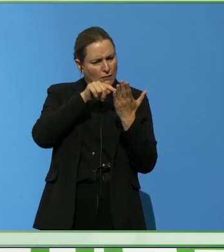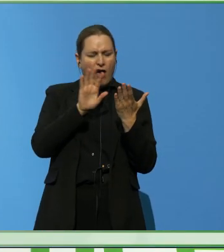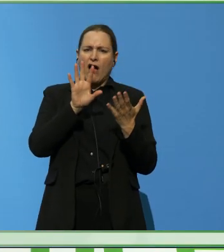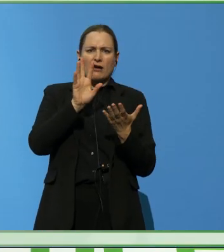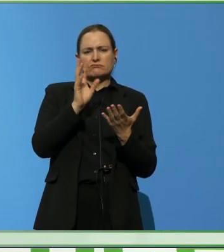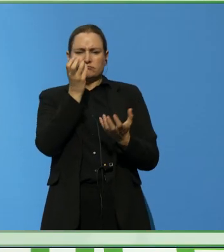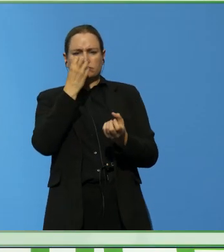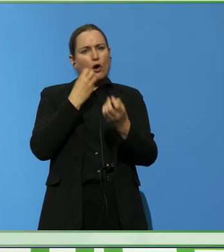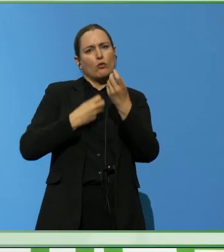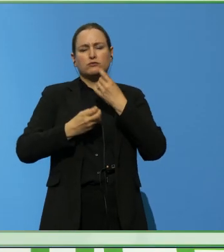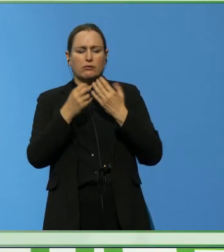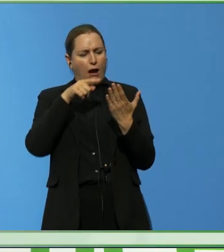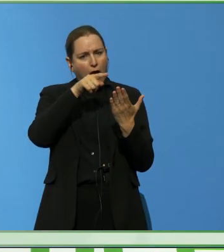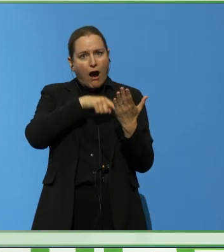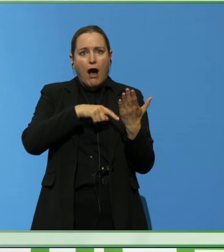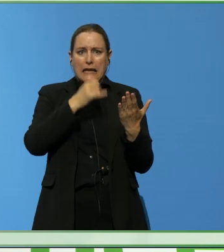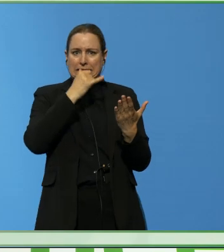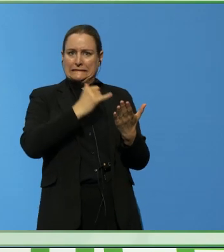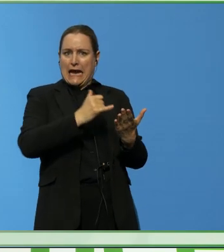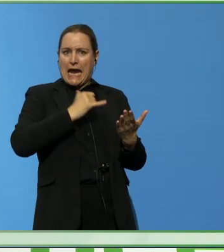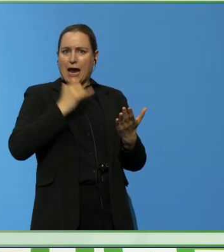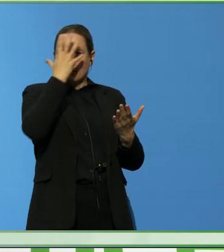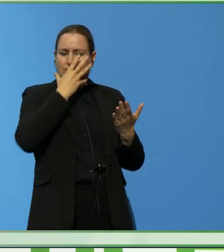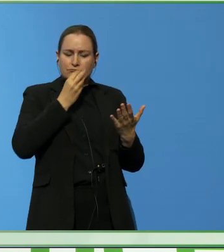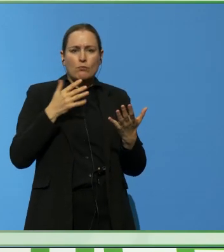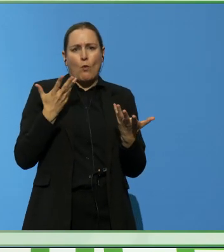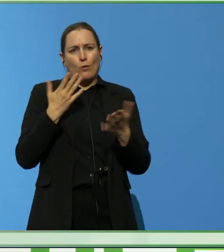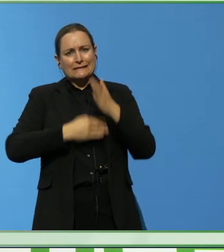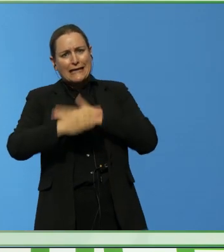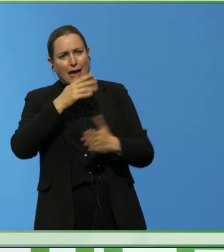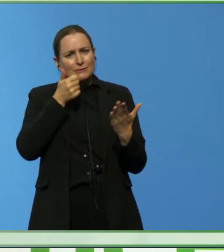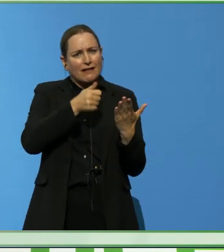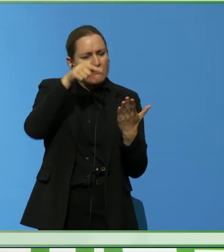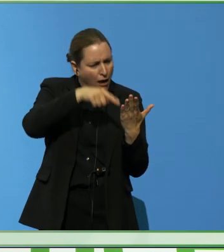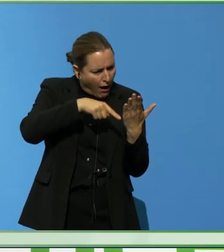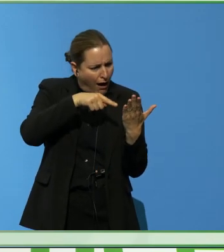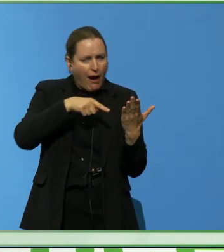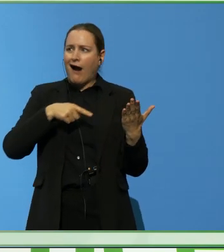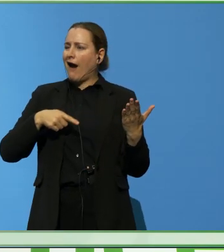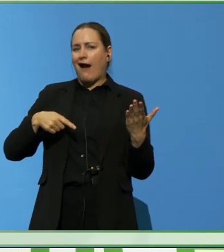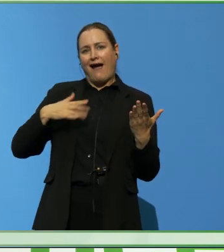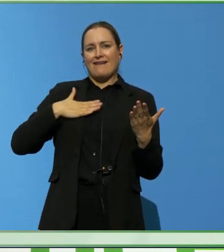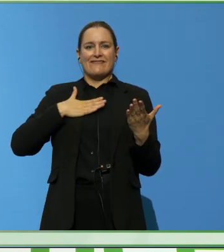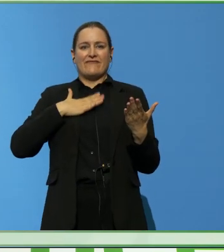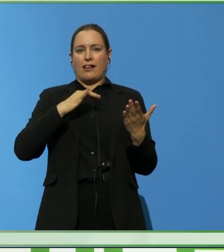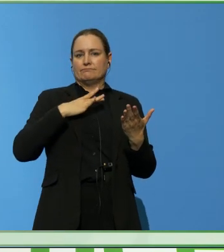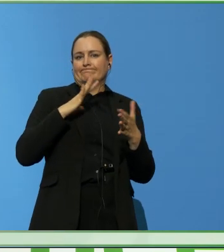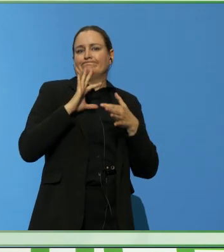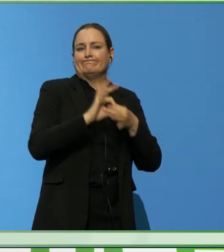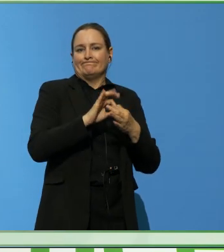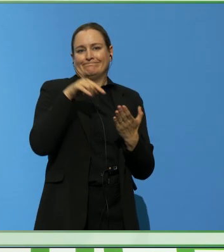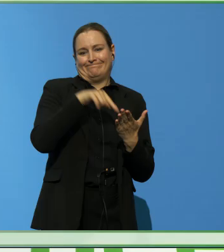Oki's evidence-based but girl-friendly and empowering content includes articles in its